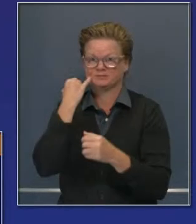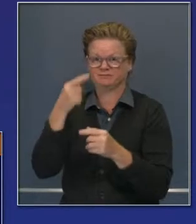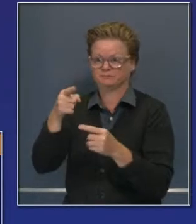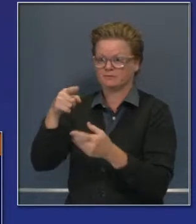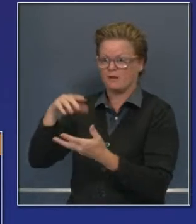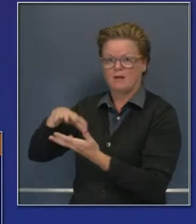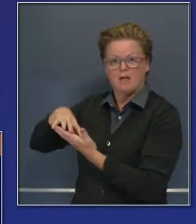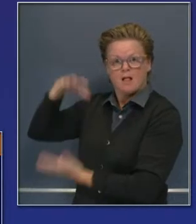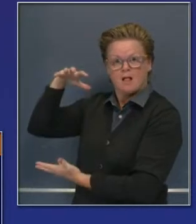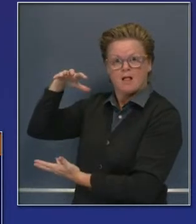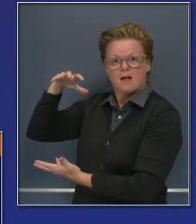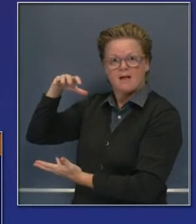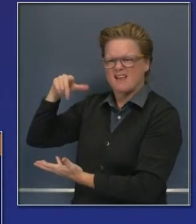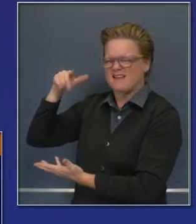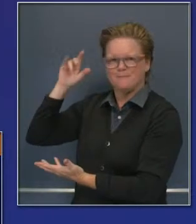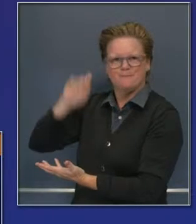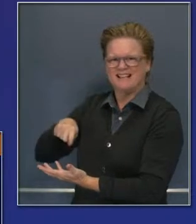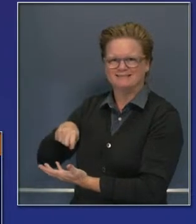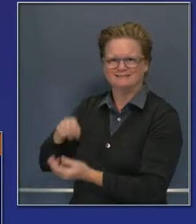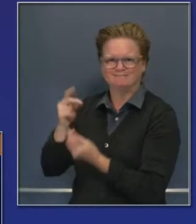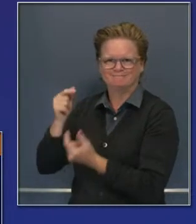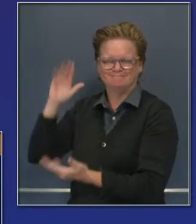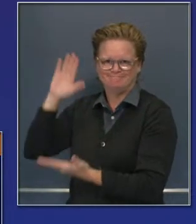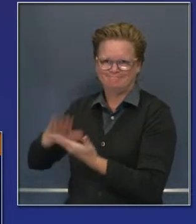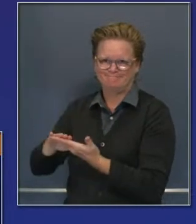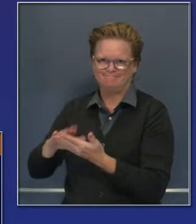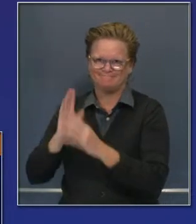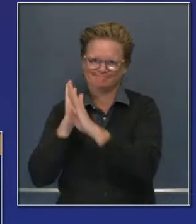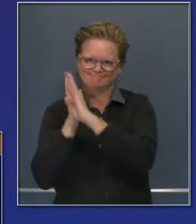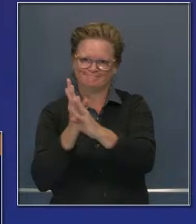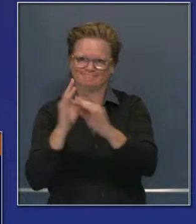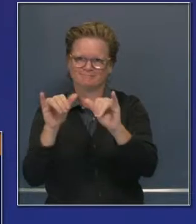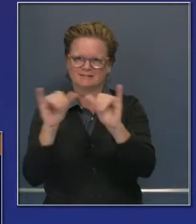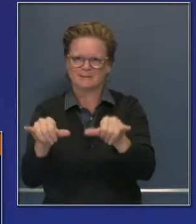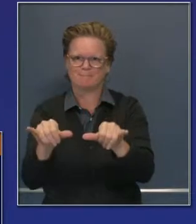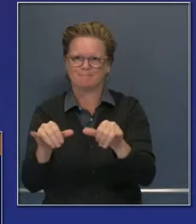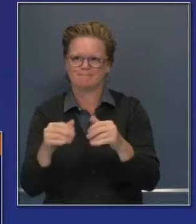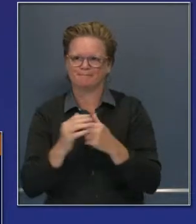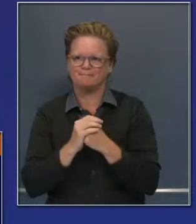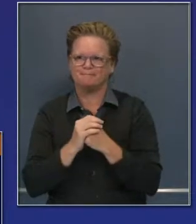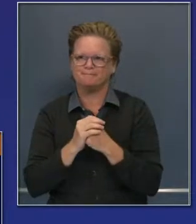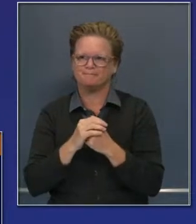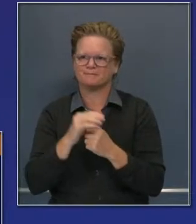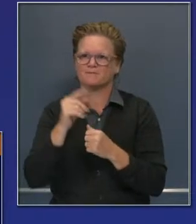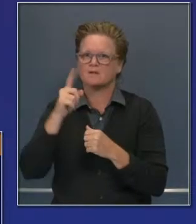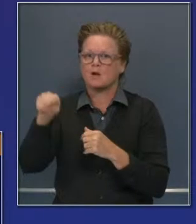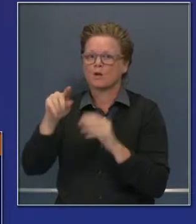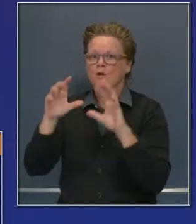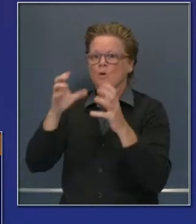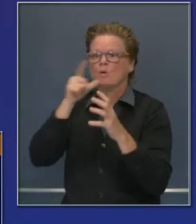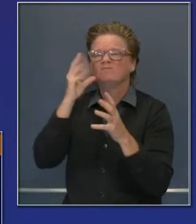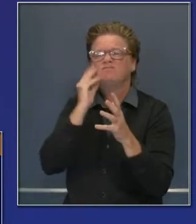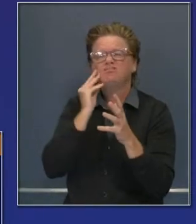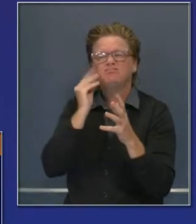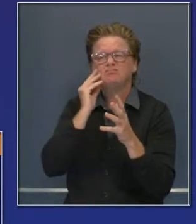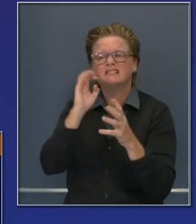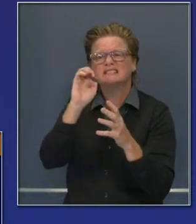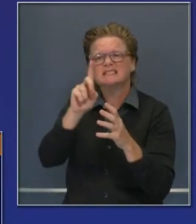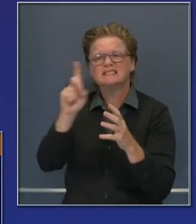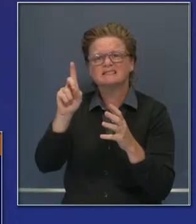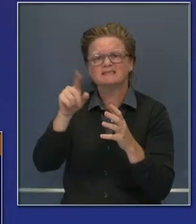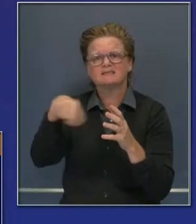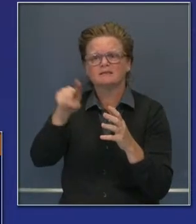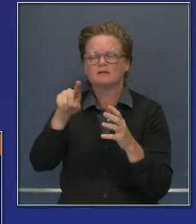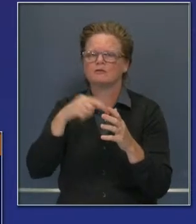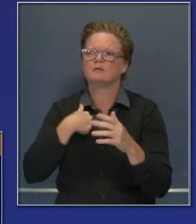time, want to really applaud EDD for embracing the idea of the reset, which will allow for those people that the